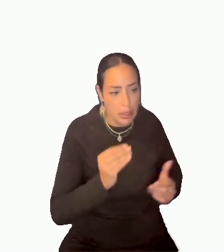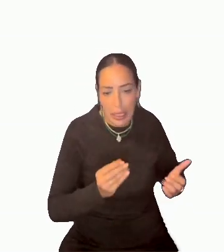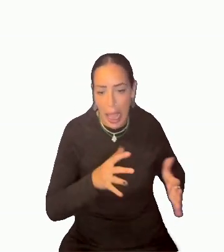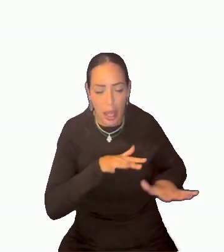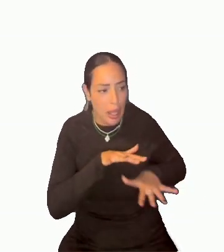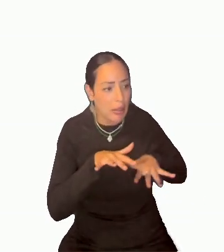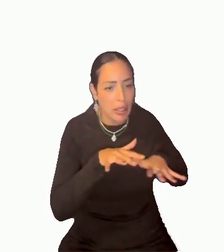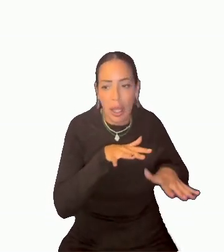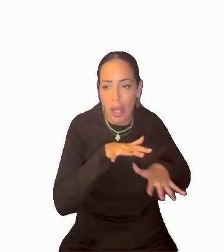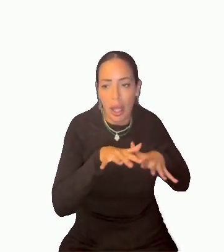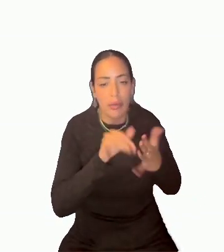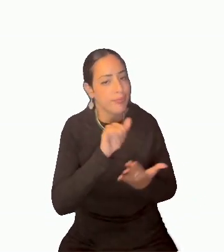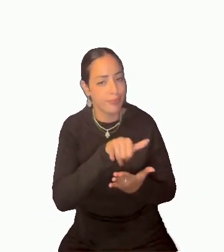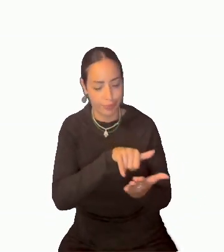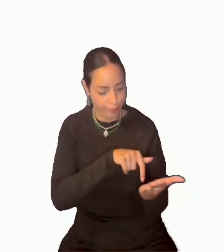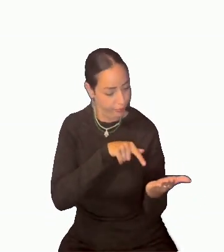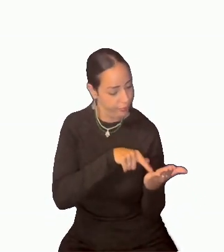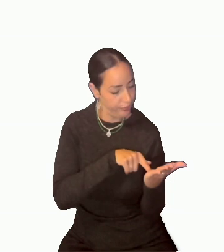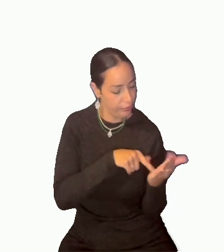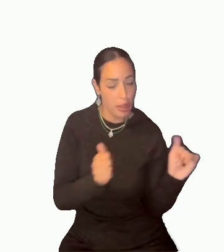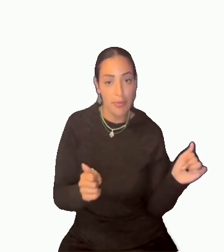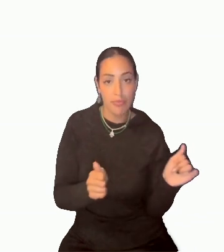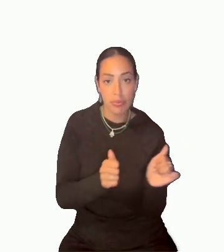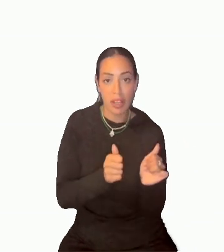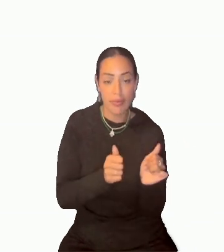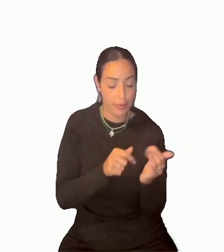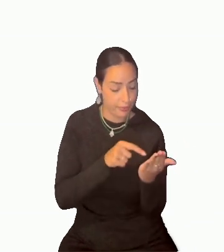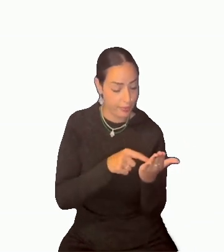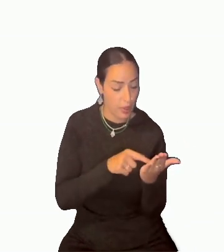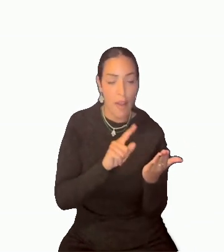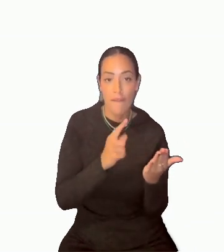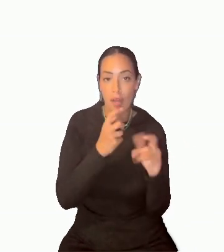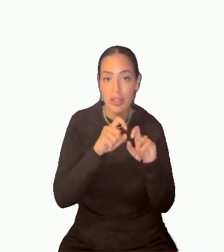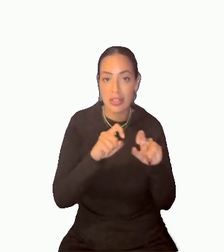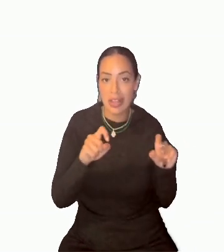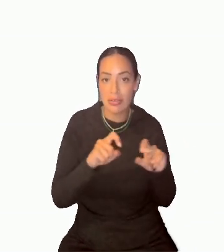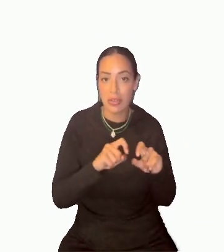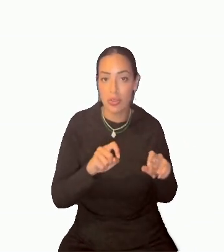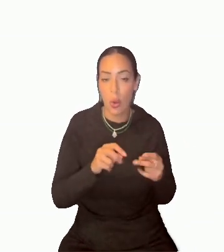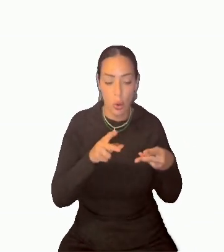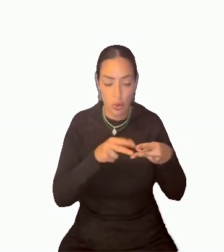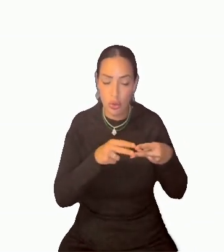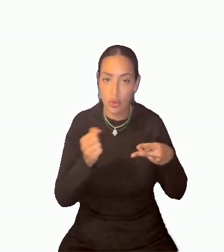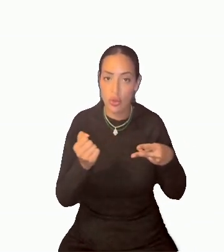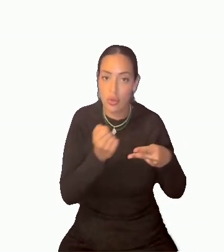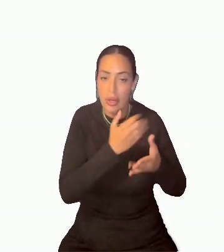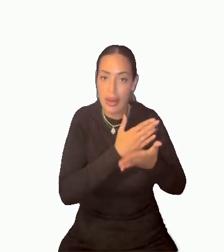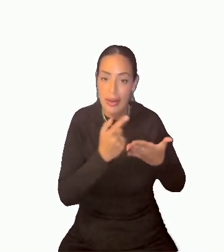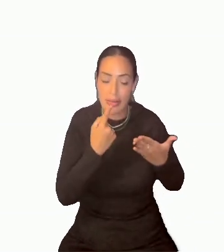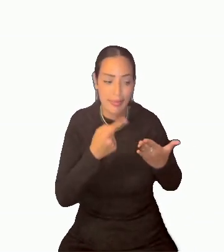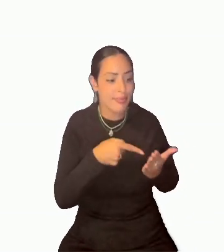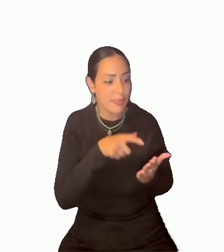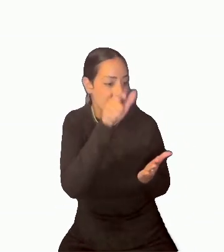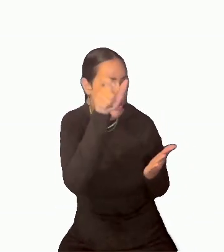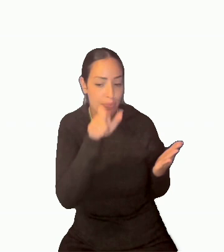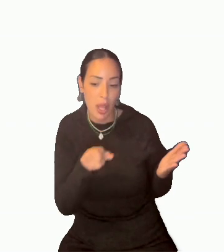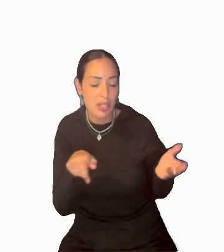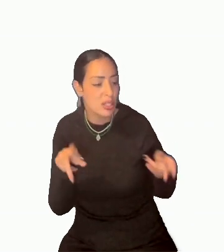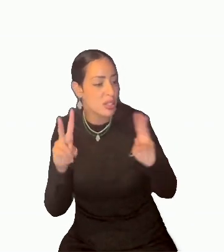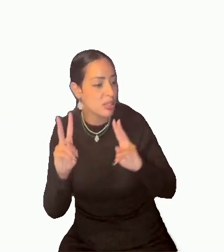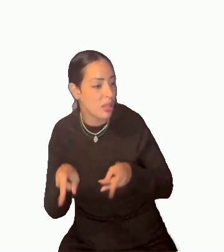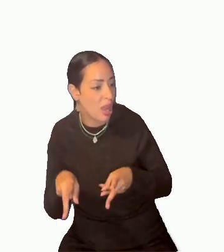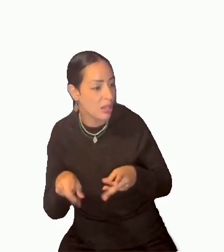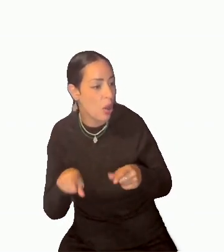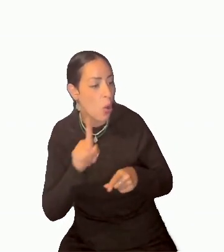the notification. The script should be relatively brief, and within the first sentence or two should state clearly that the person has died or